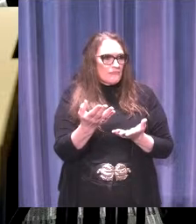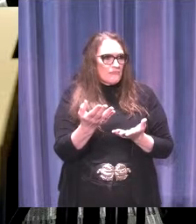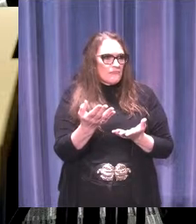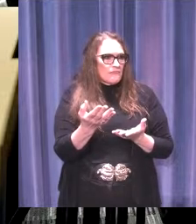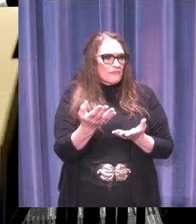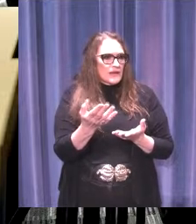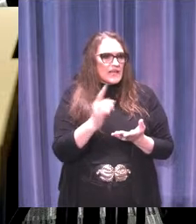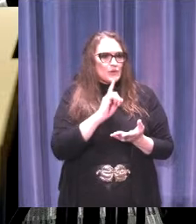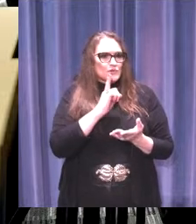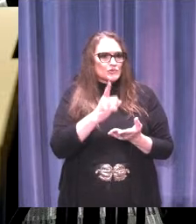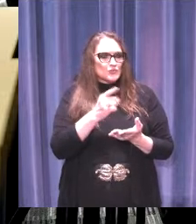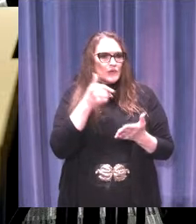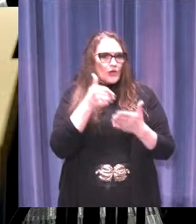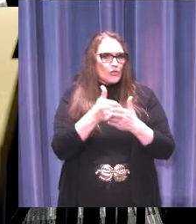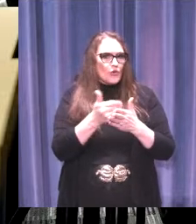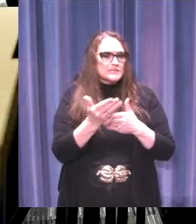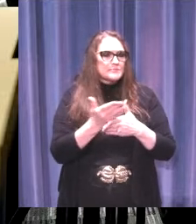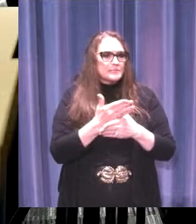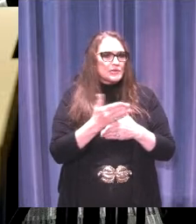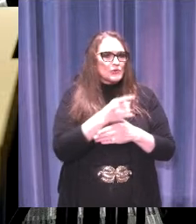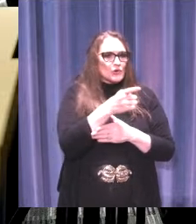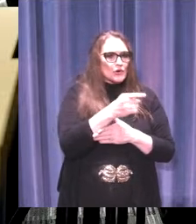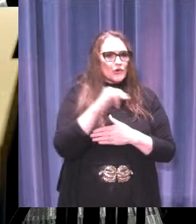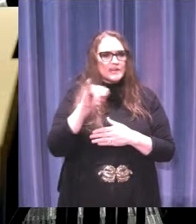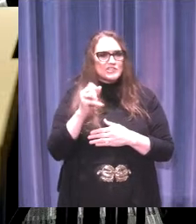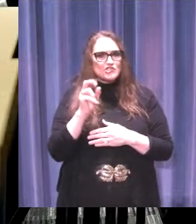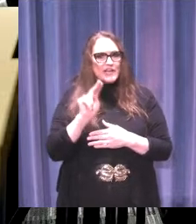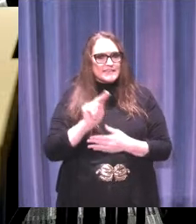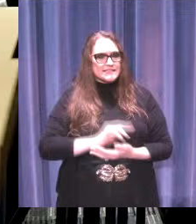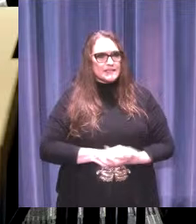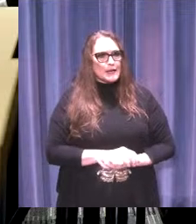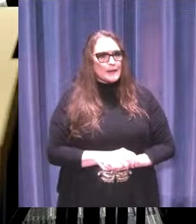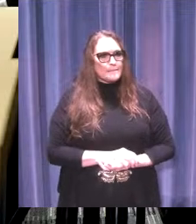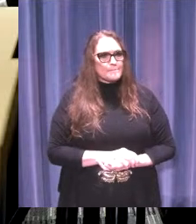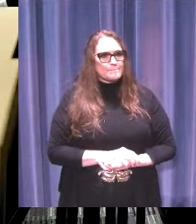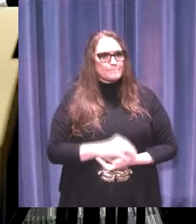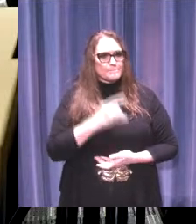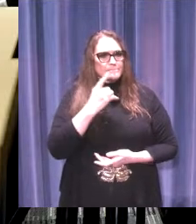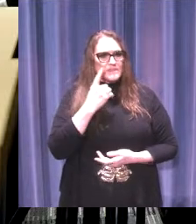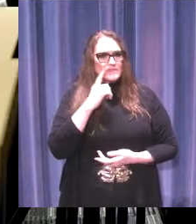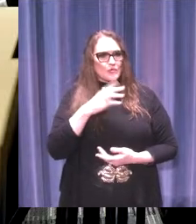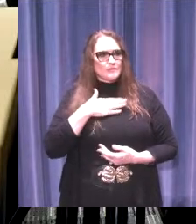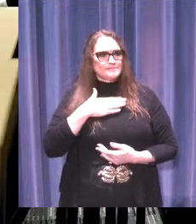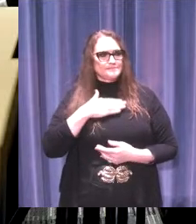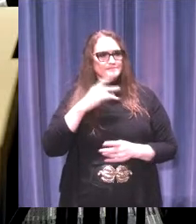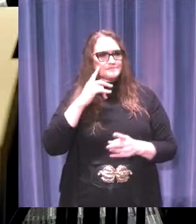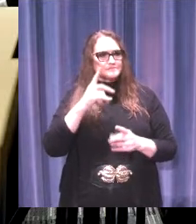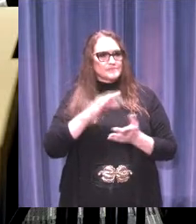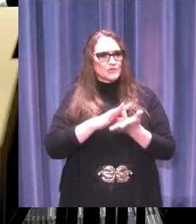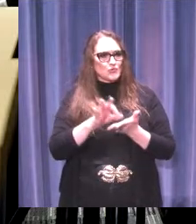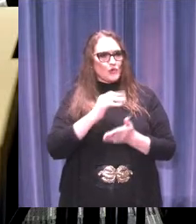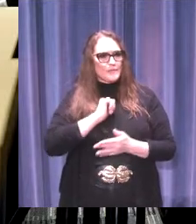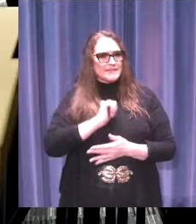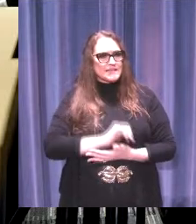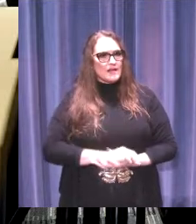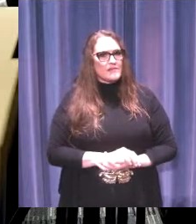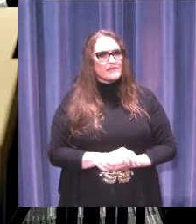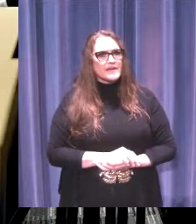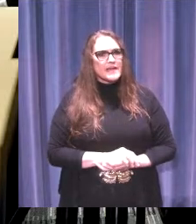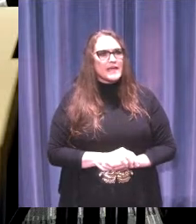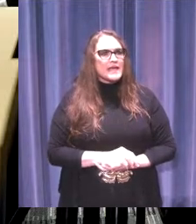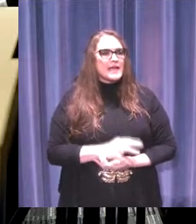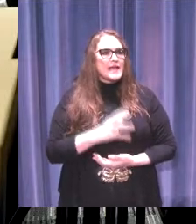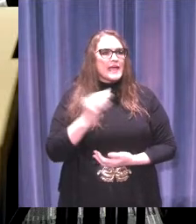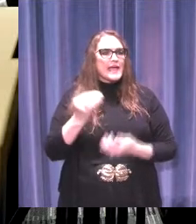It was real close between her and Jason as far as I was scoring myself. And